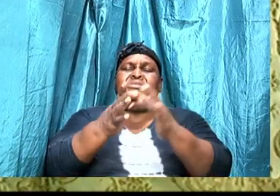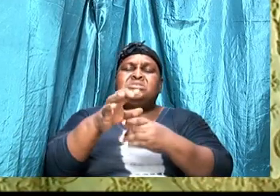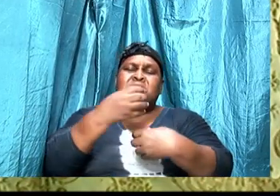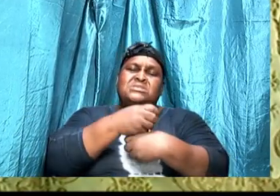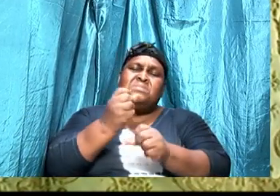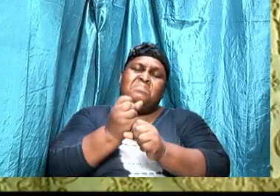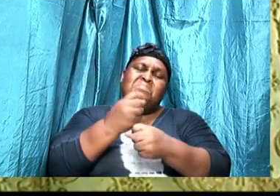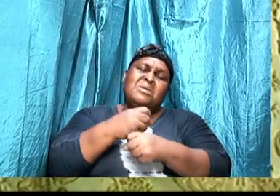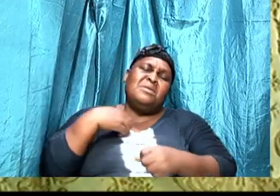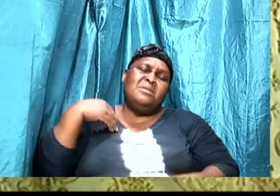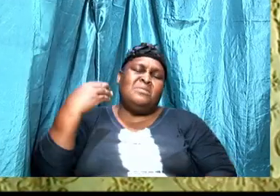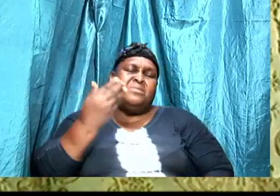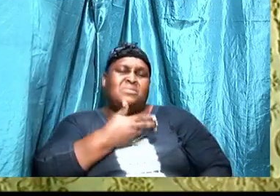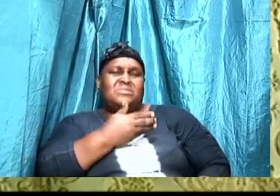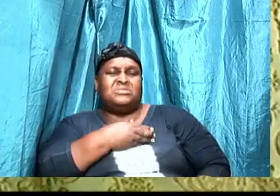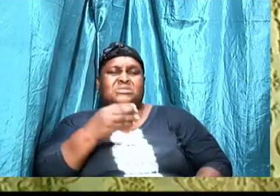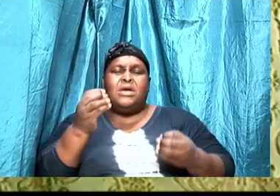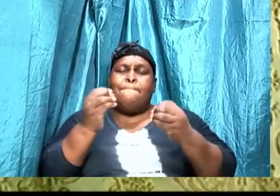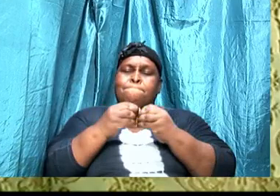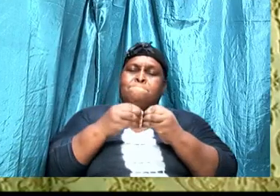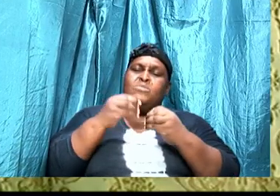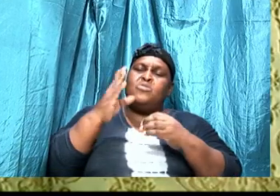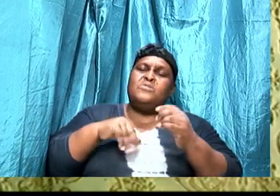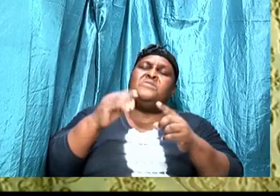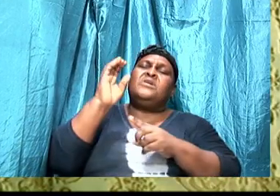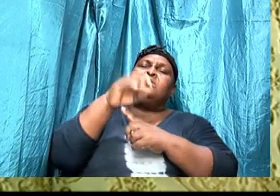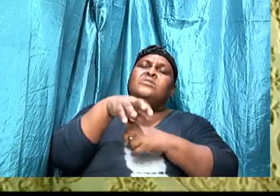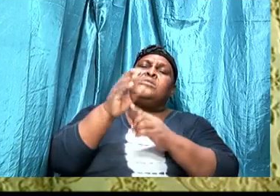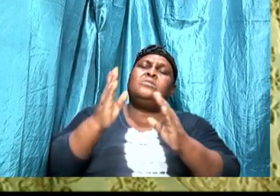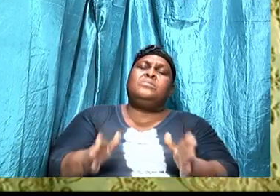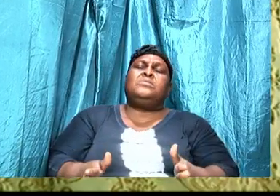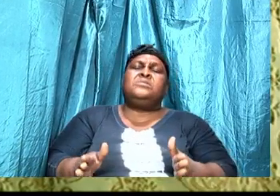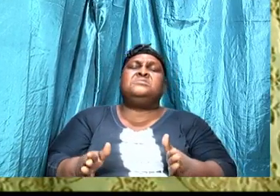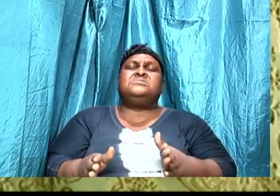made us, as it were, more than conquerors